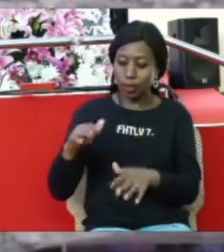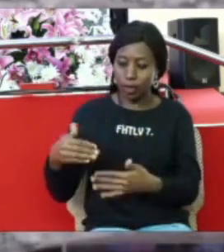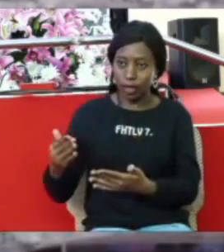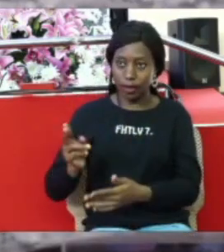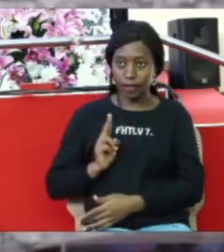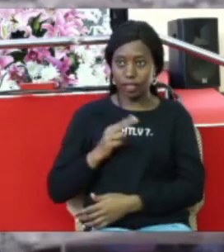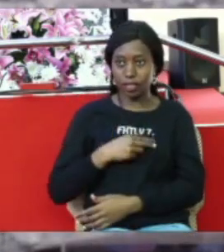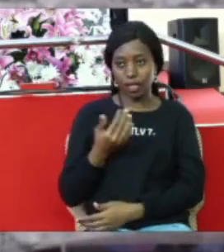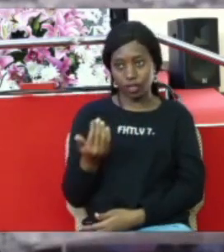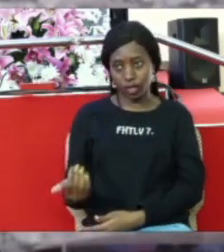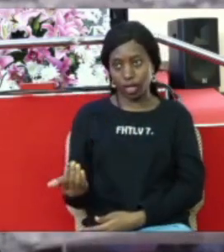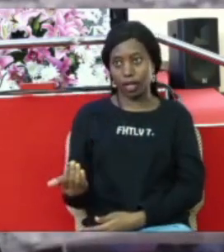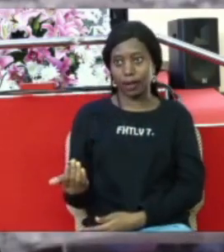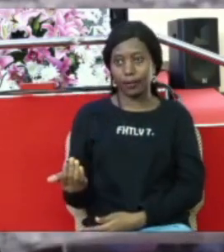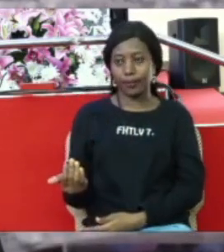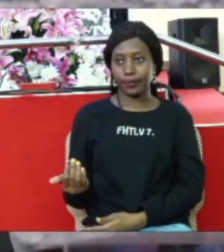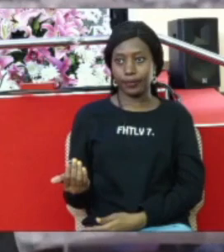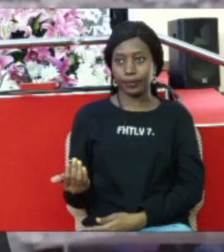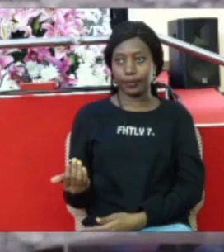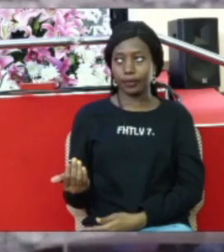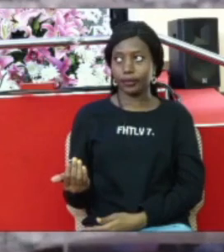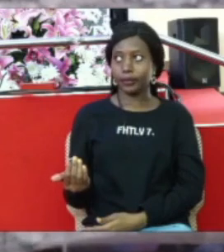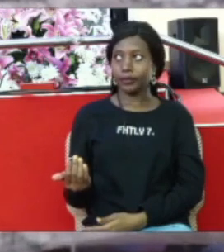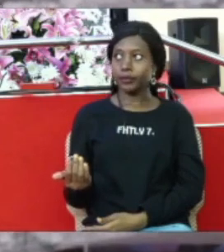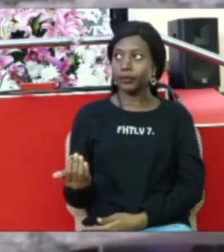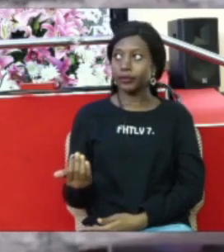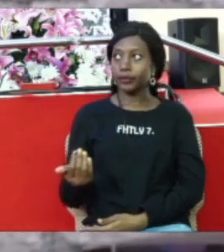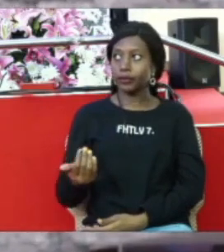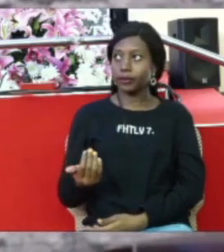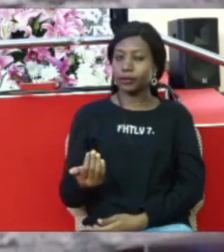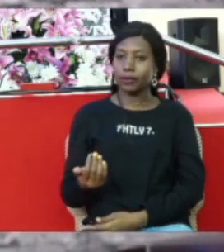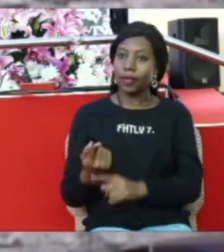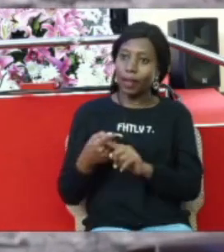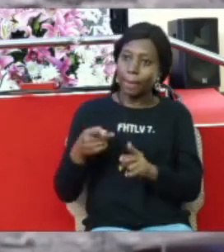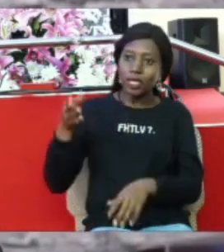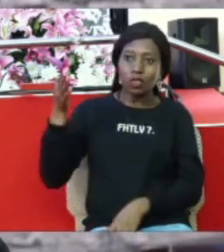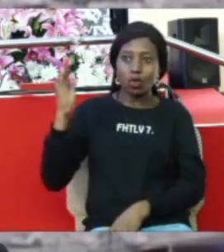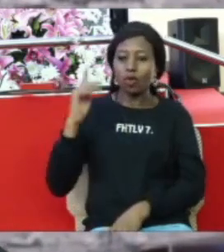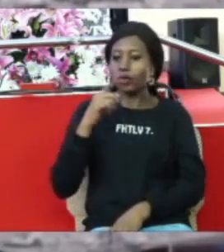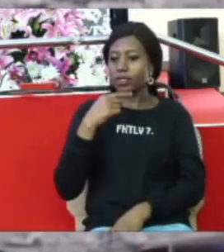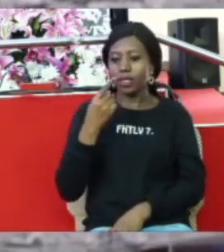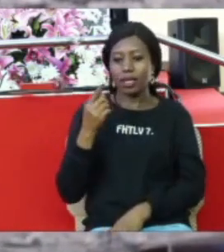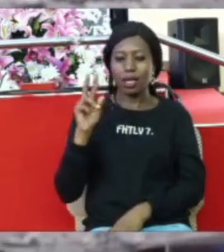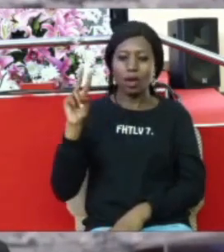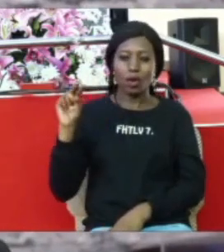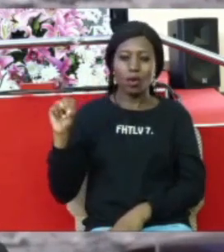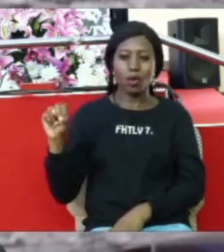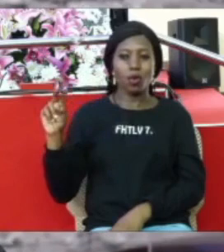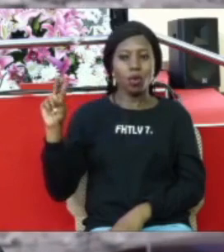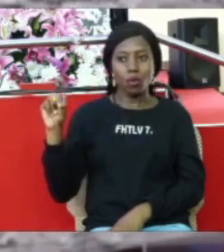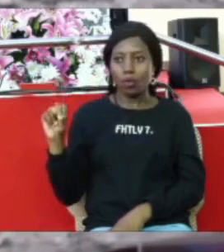them. Because Sarah had girls that were working for her. But God says, no. It is